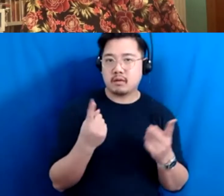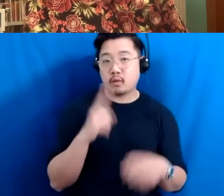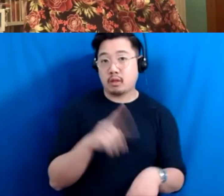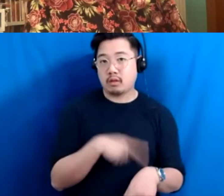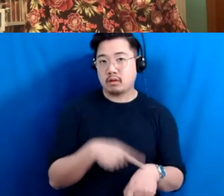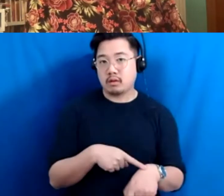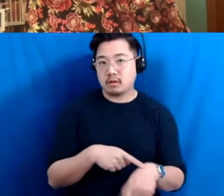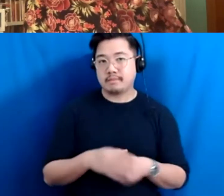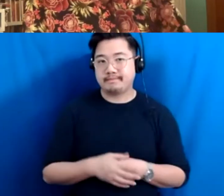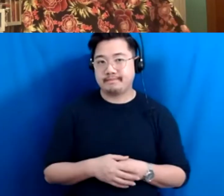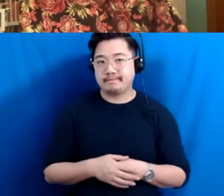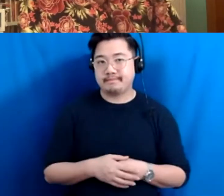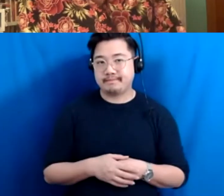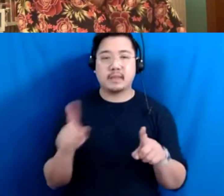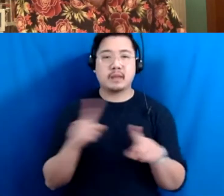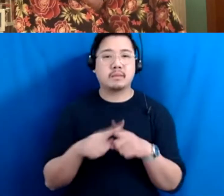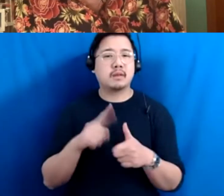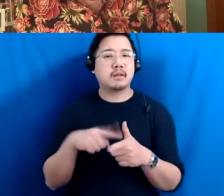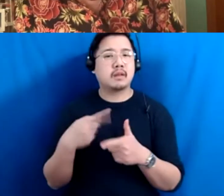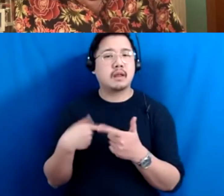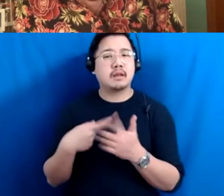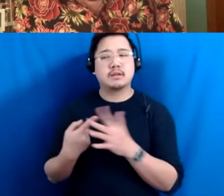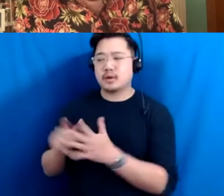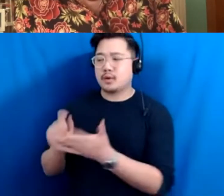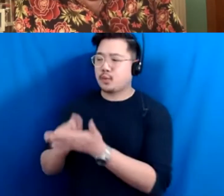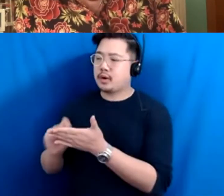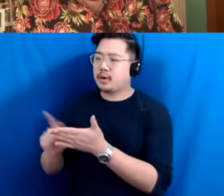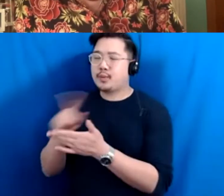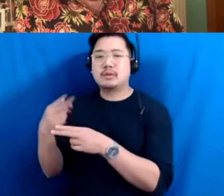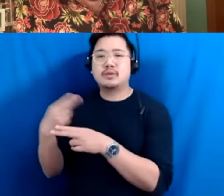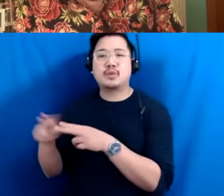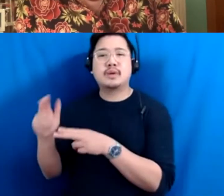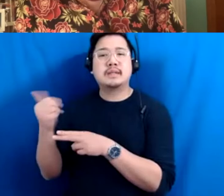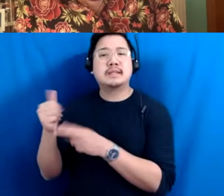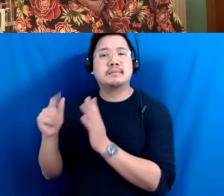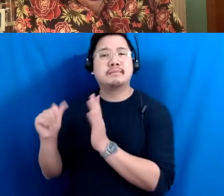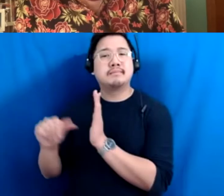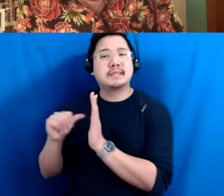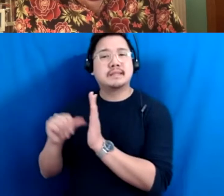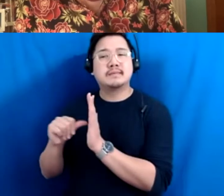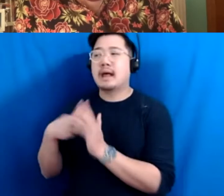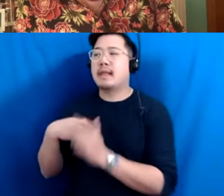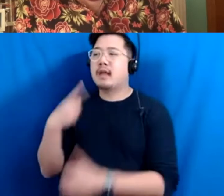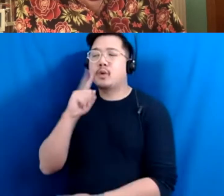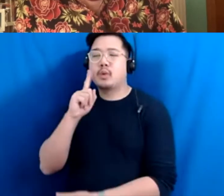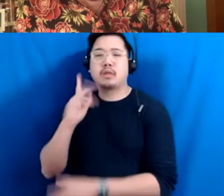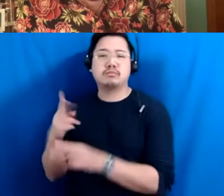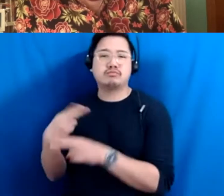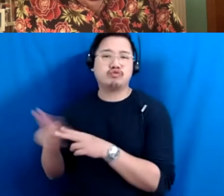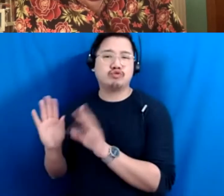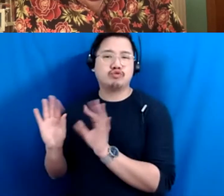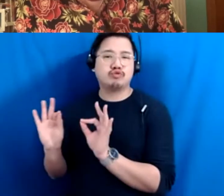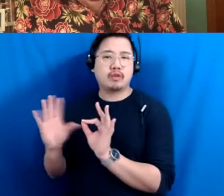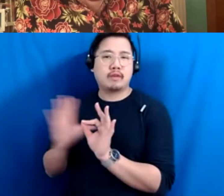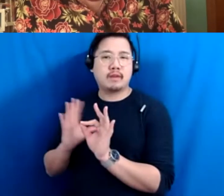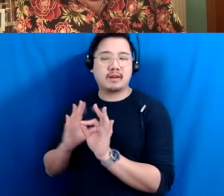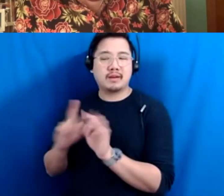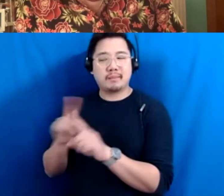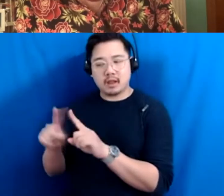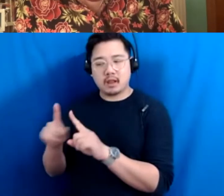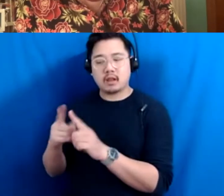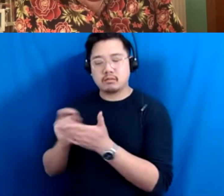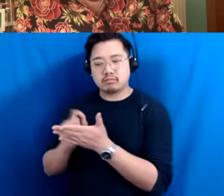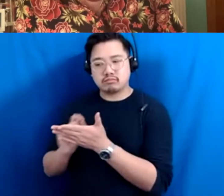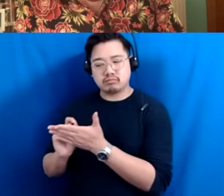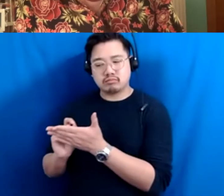picked up 10 pages of something else I'd written, thinking it was going to be a short story. And I was like, this feels interesting. I'm going to